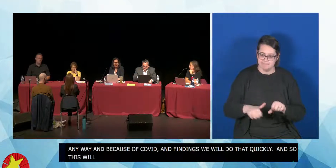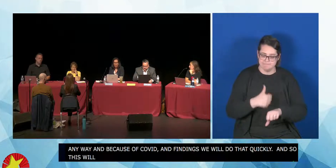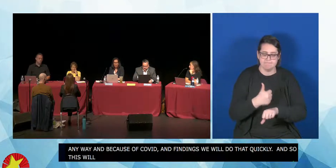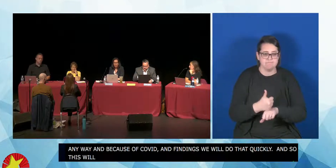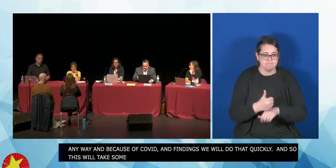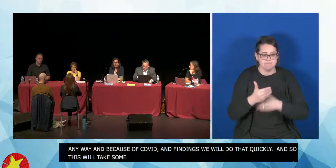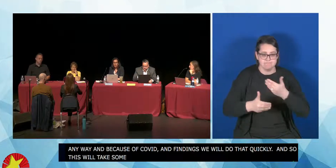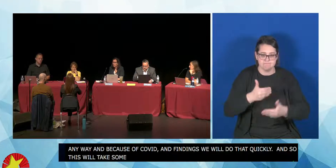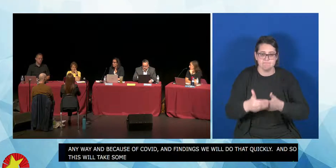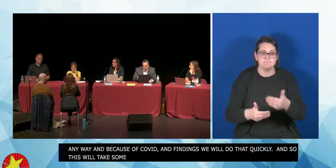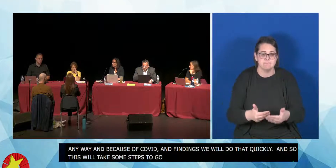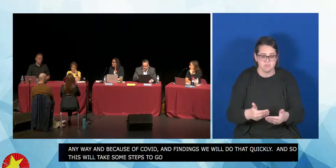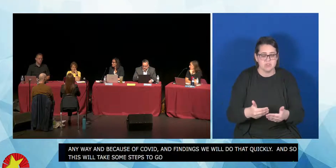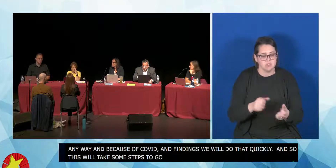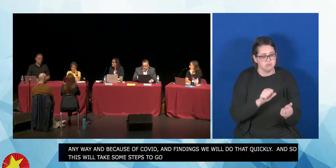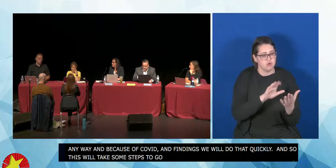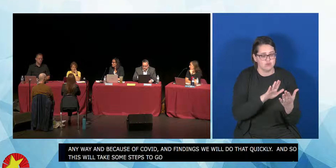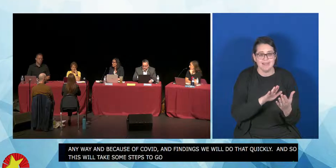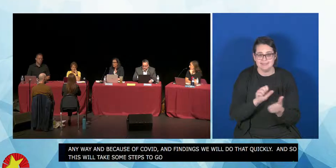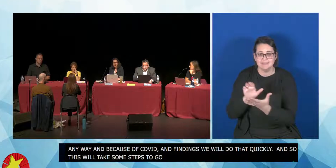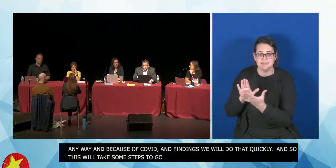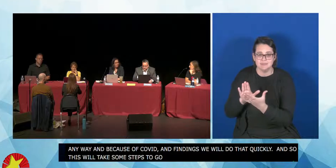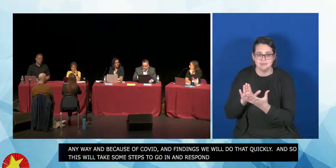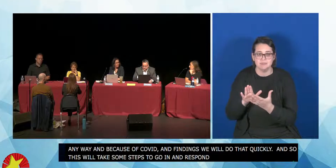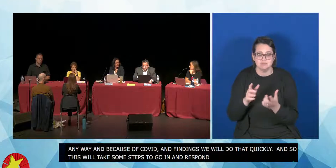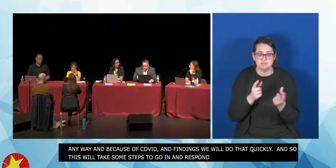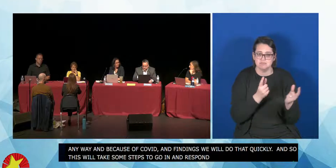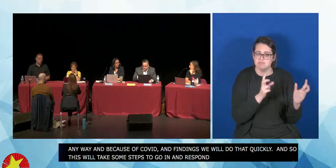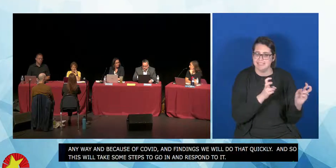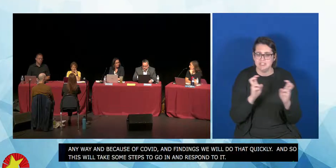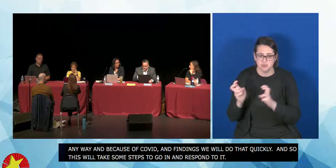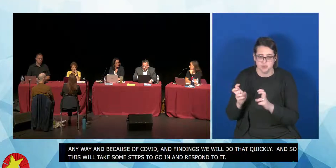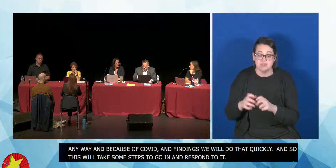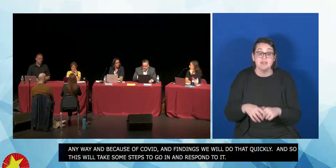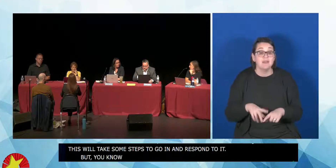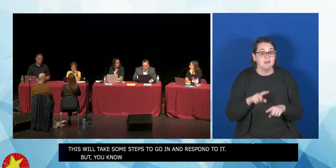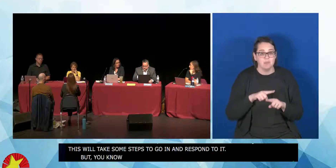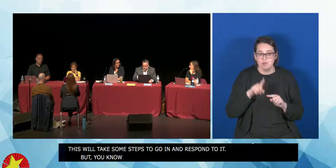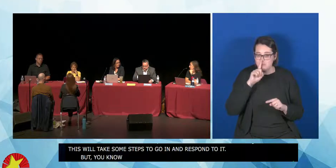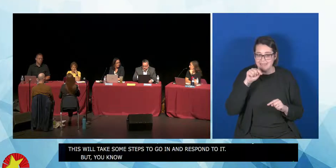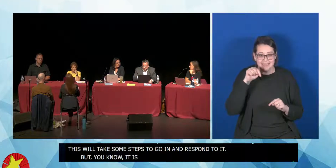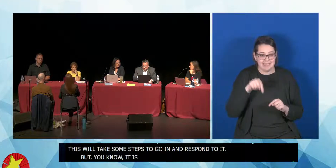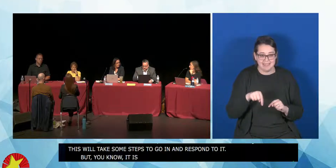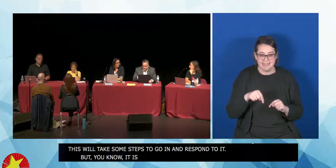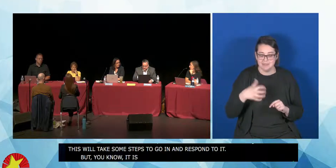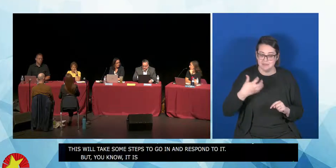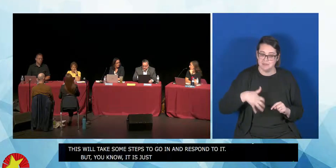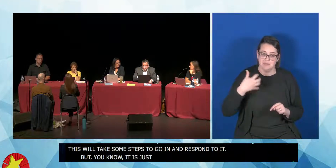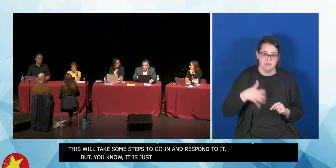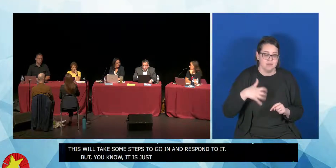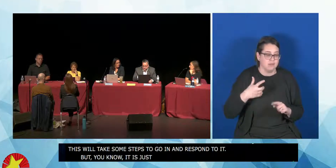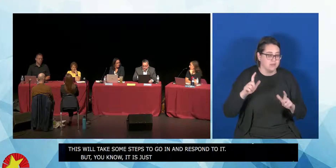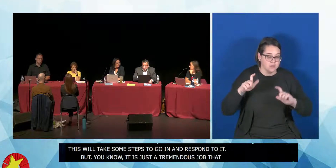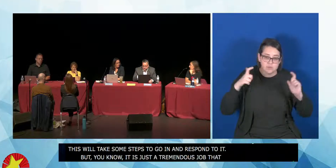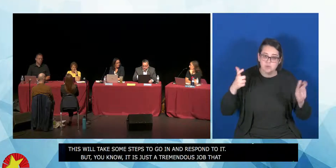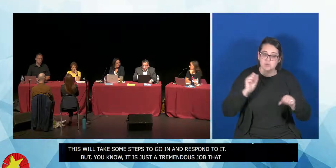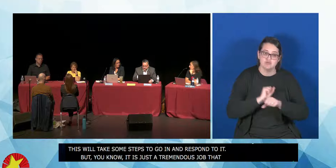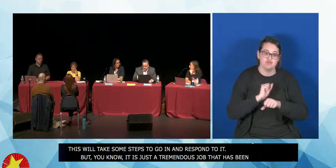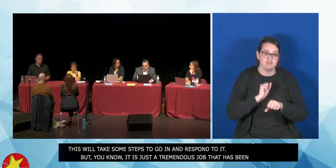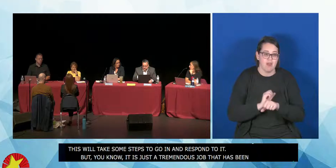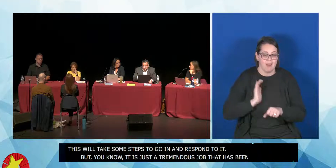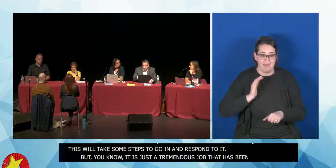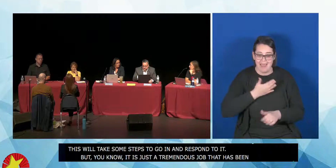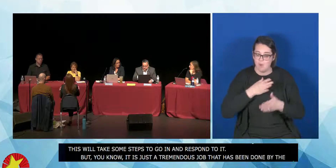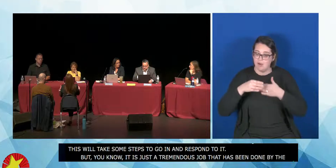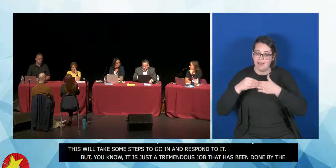and respond to it. But, it's just a tremendous job that's been done by the leadership here